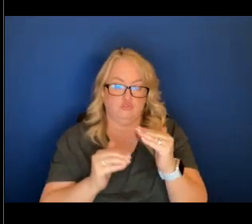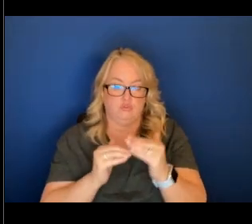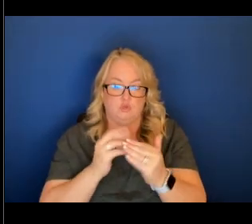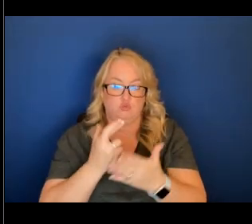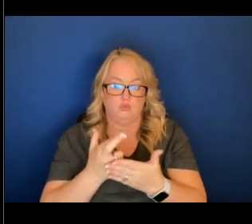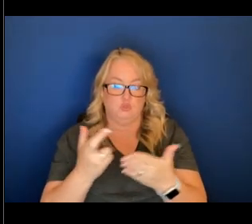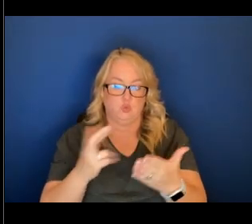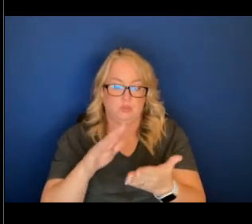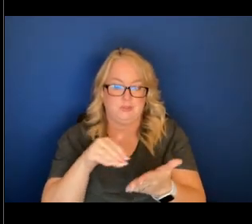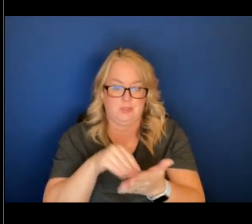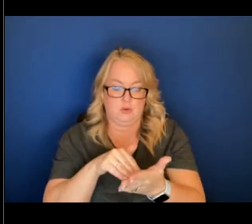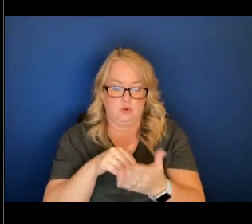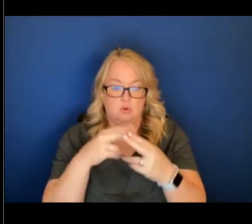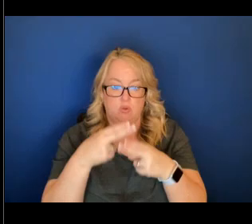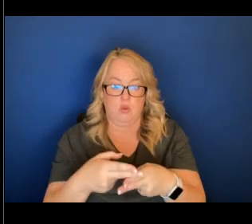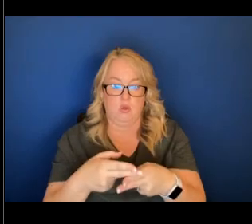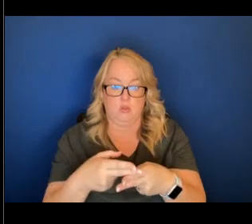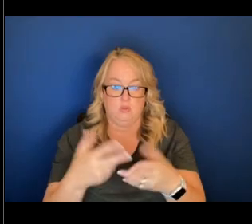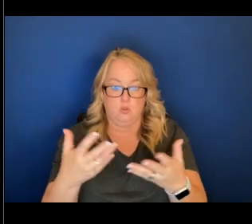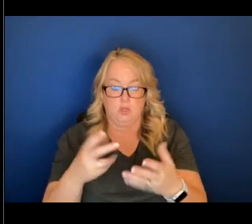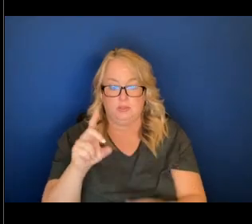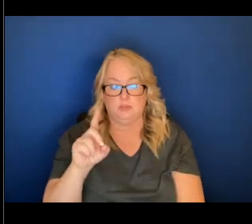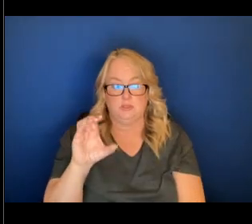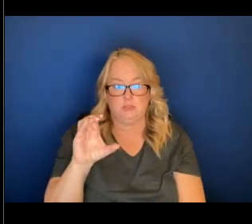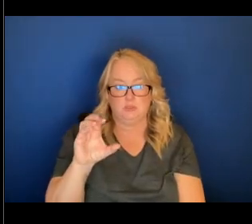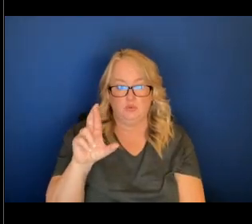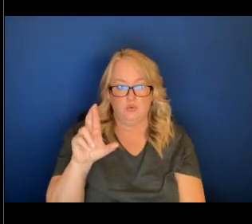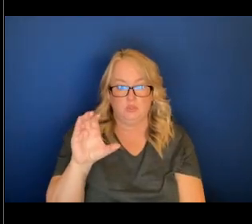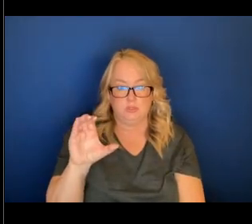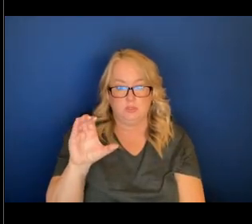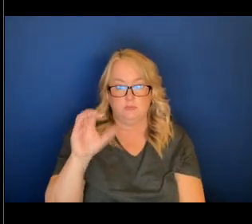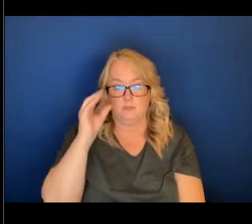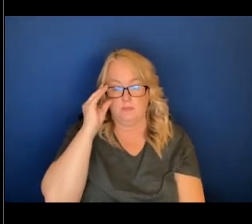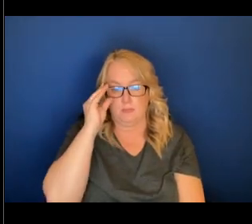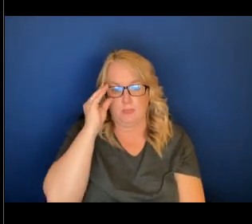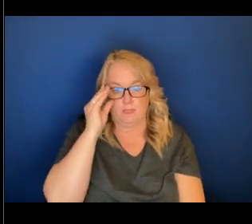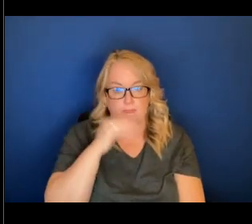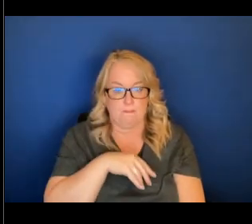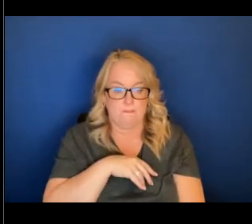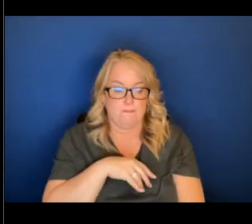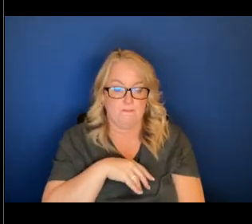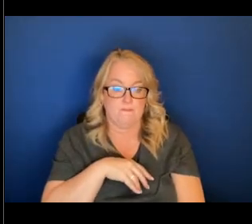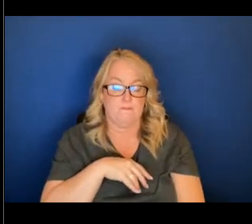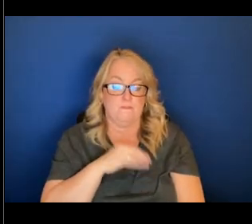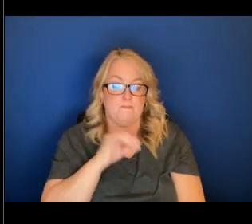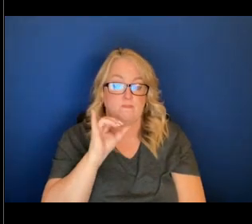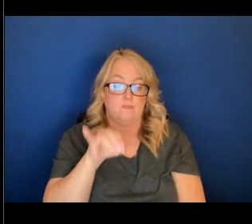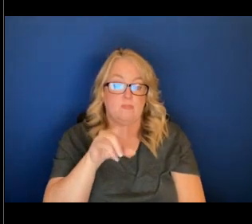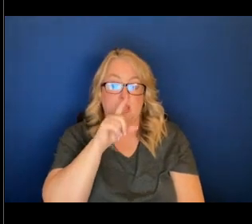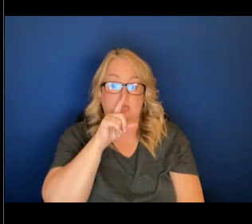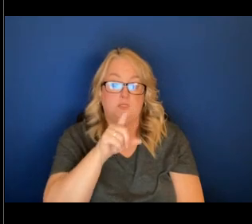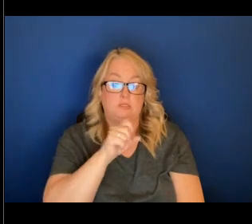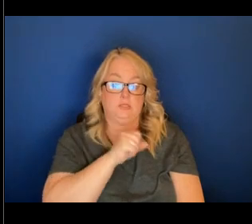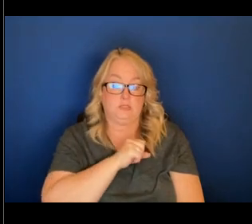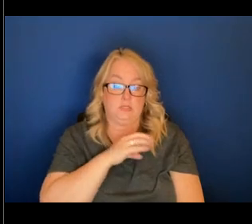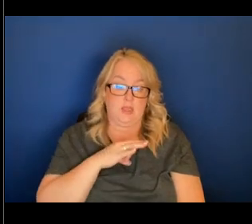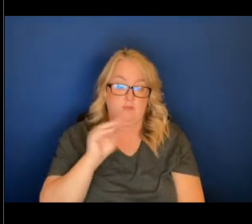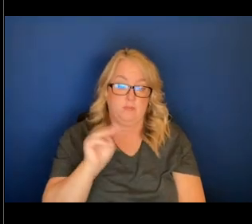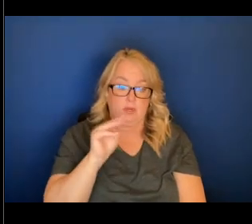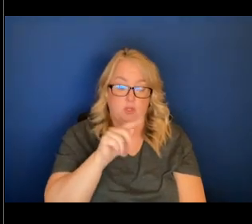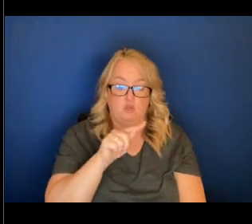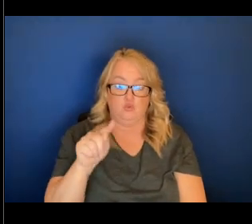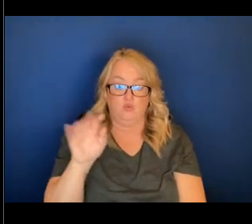center, also known as the DCRC, which is staffed Monday through